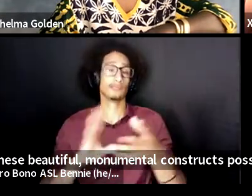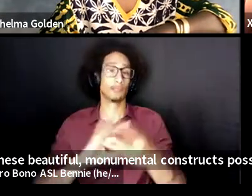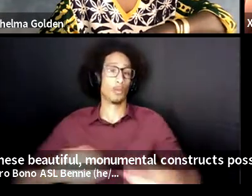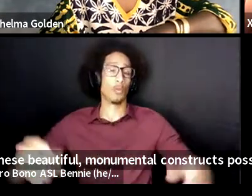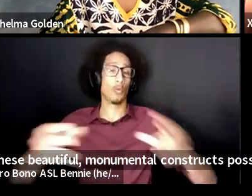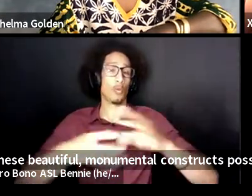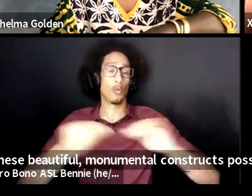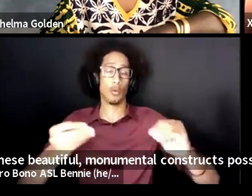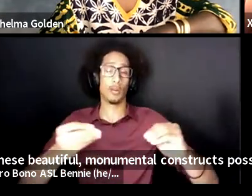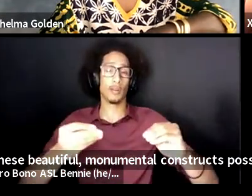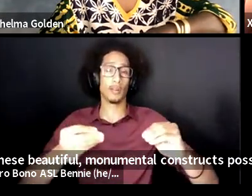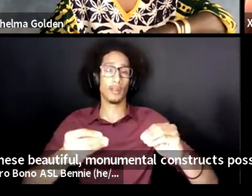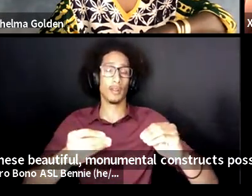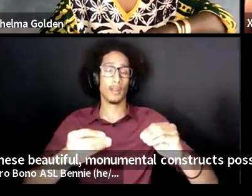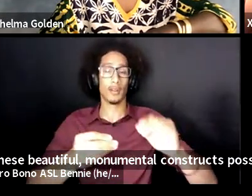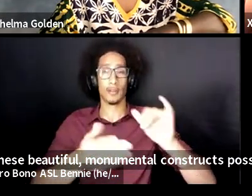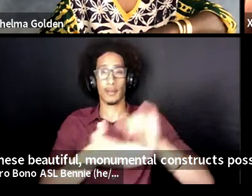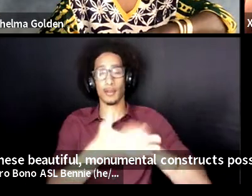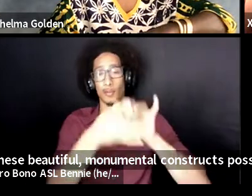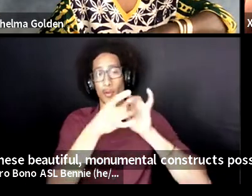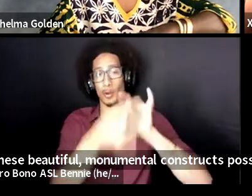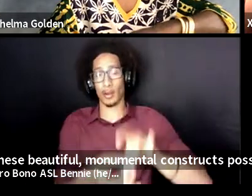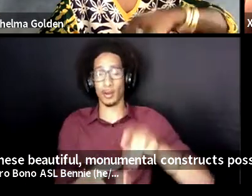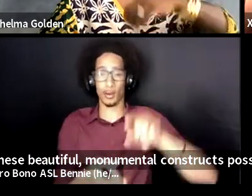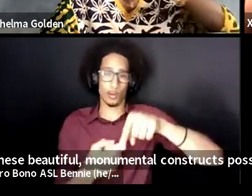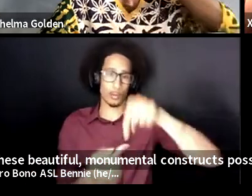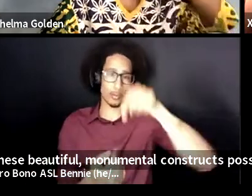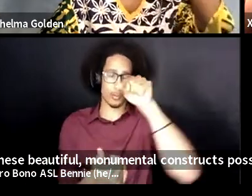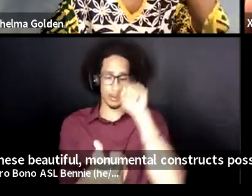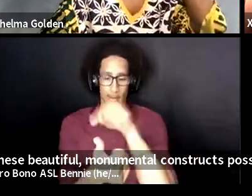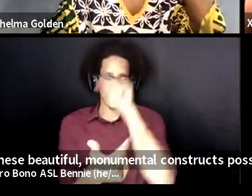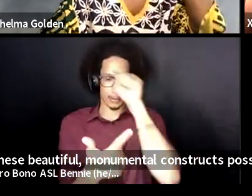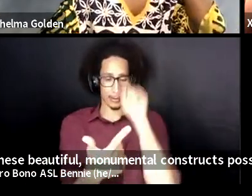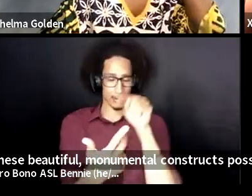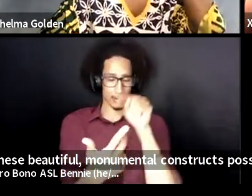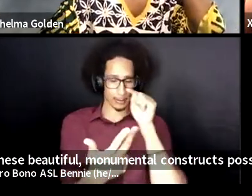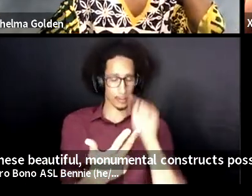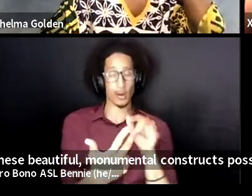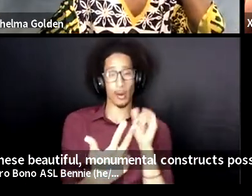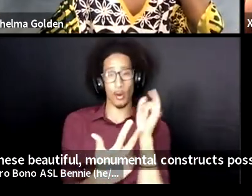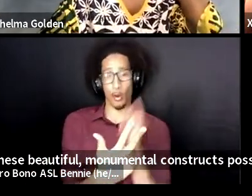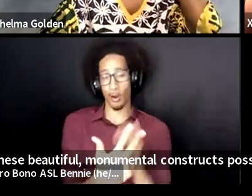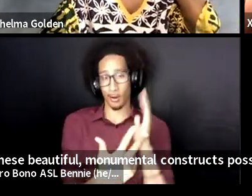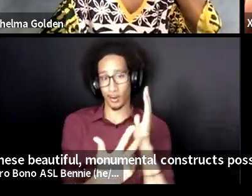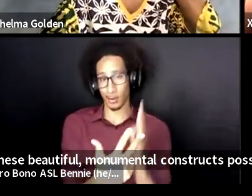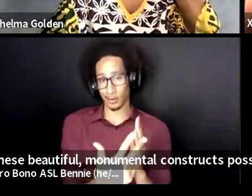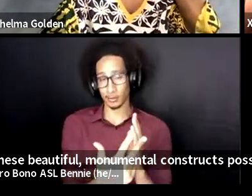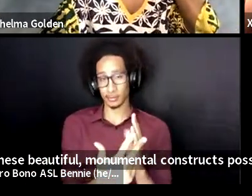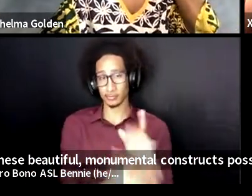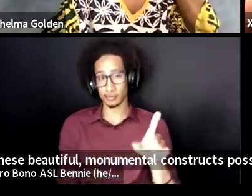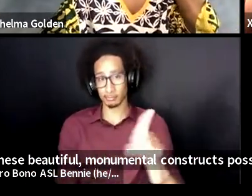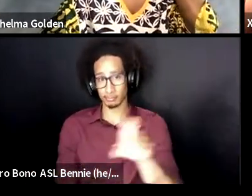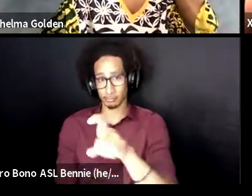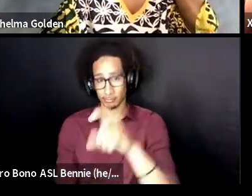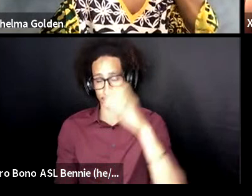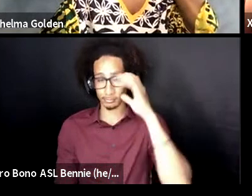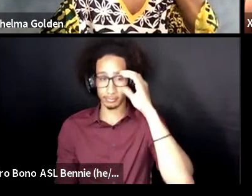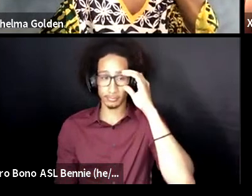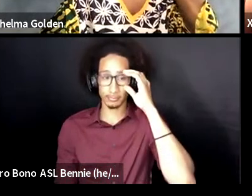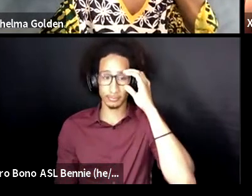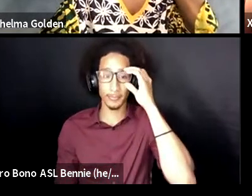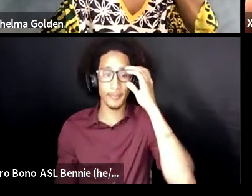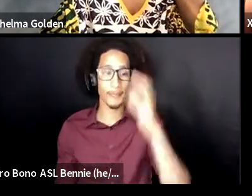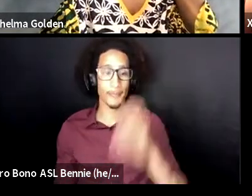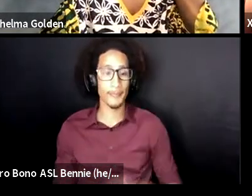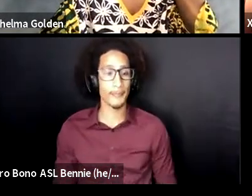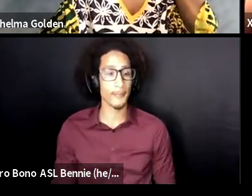about of this dynamic trio and what you were really trying to speak to? I guess